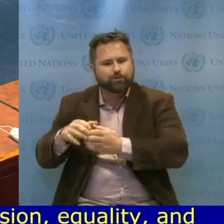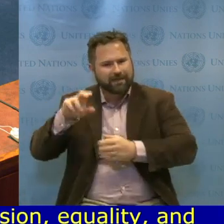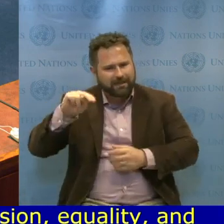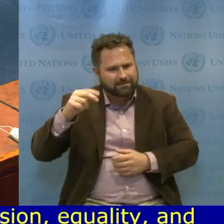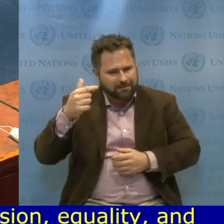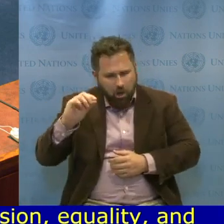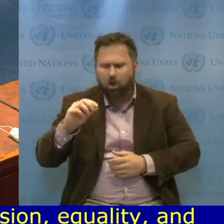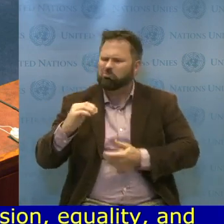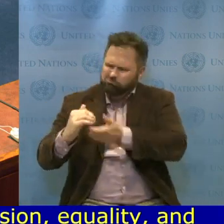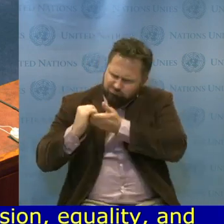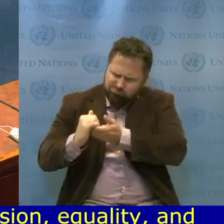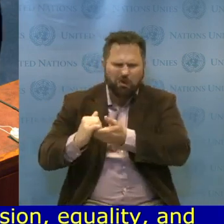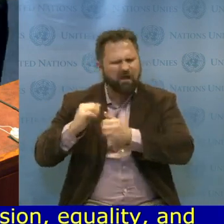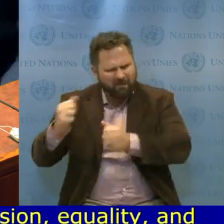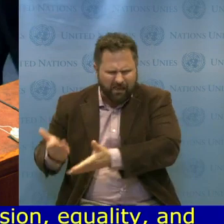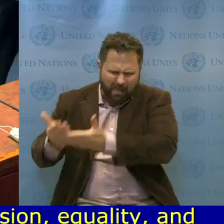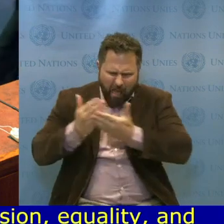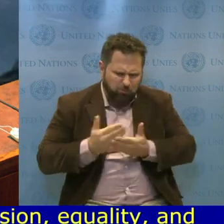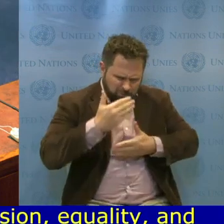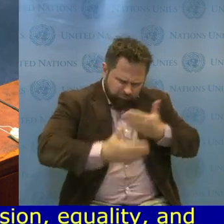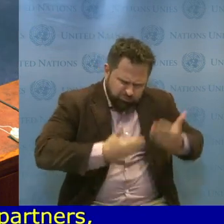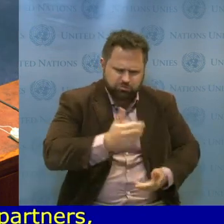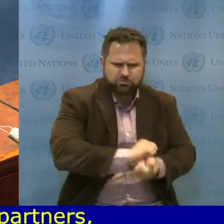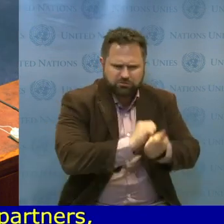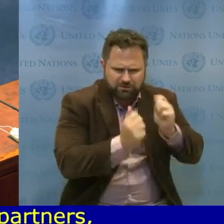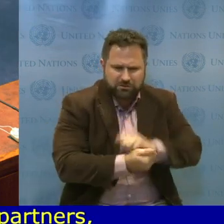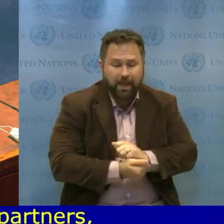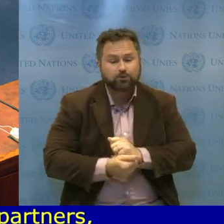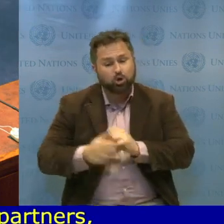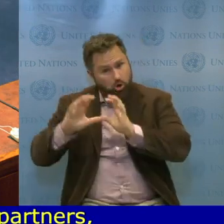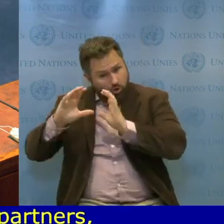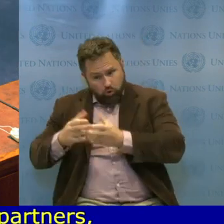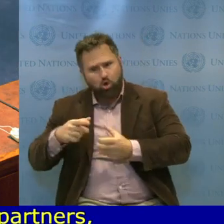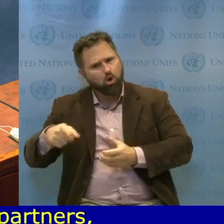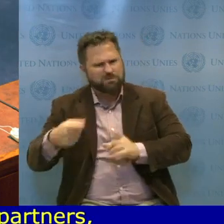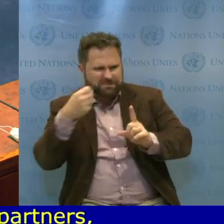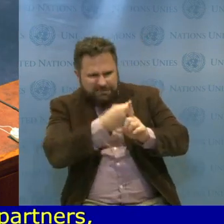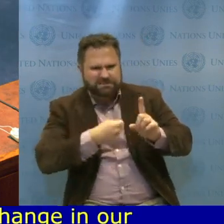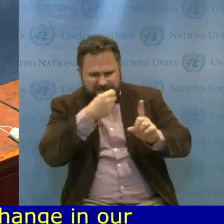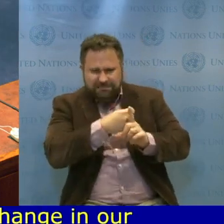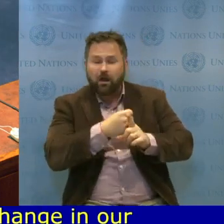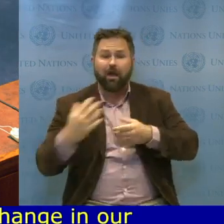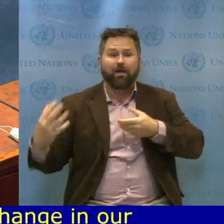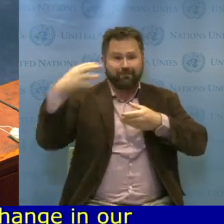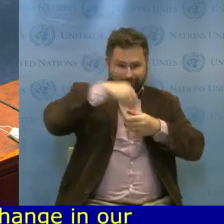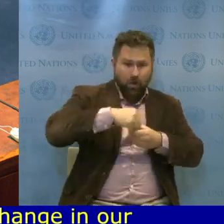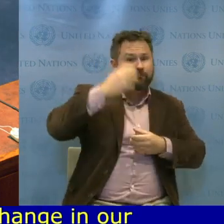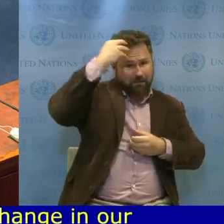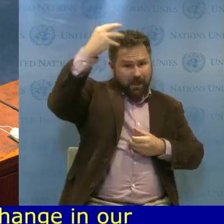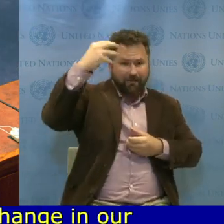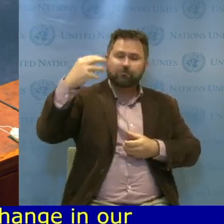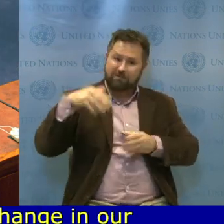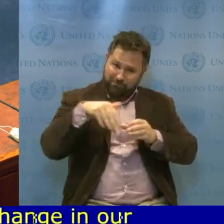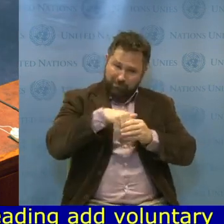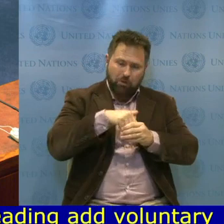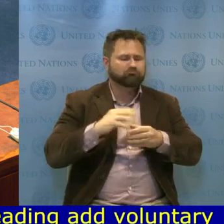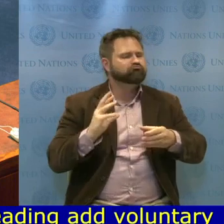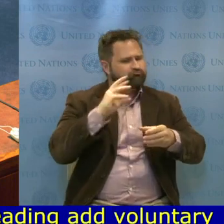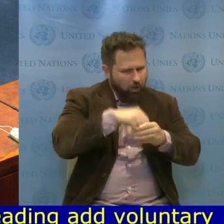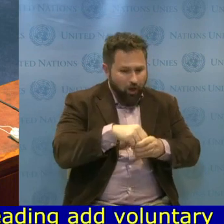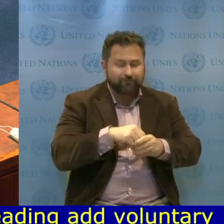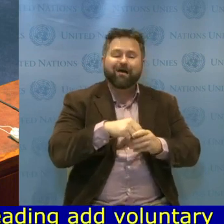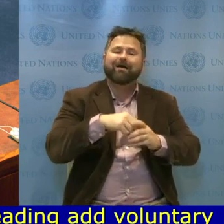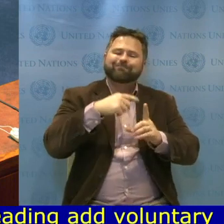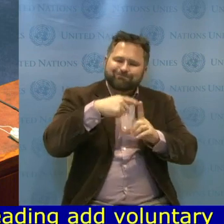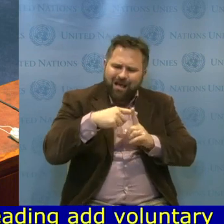country. Today we have the leading advocates for disability rights among the members of the government. We are happy to note the positive record of cooperation with NGOs in